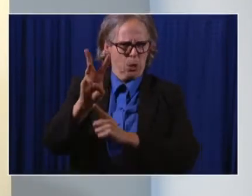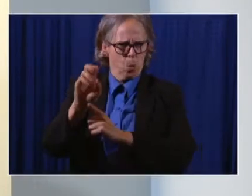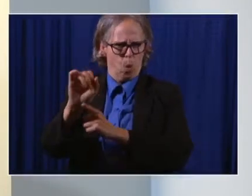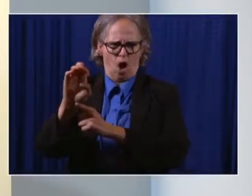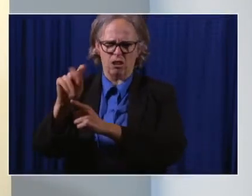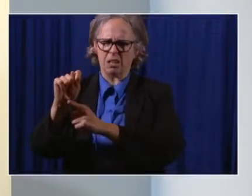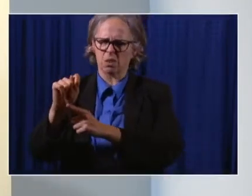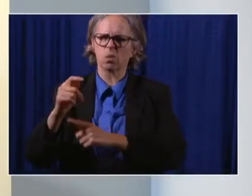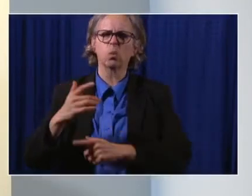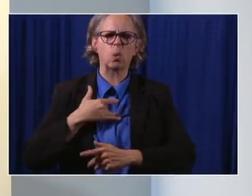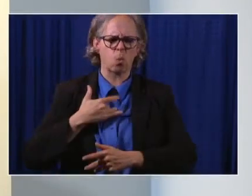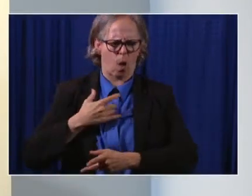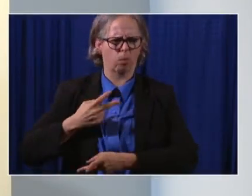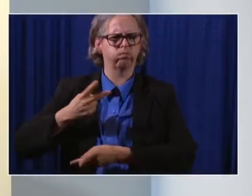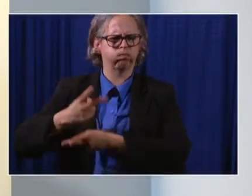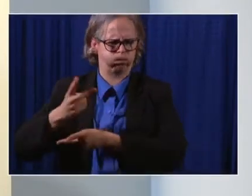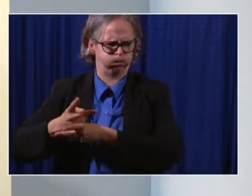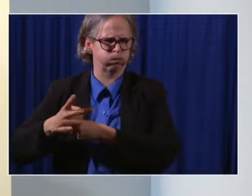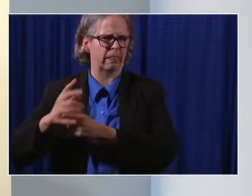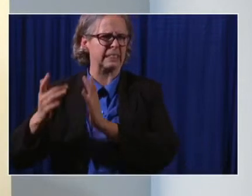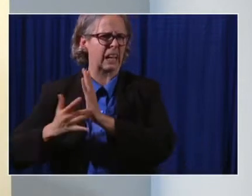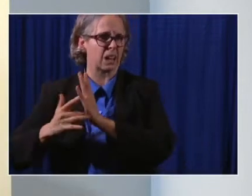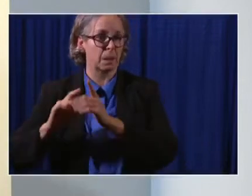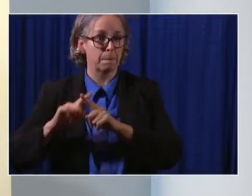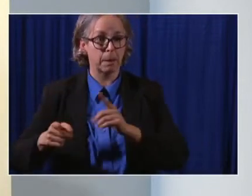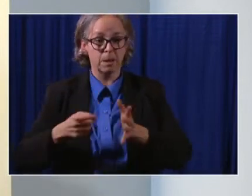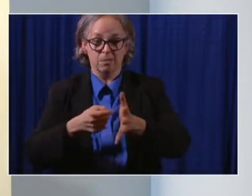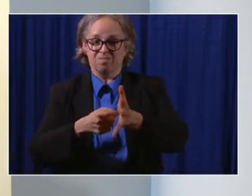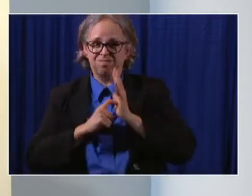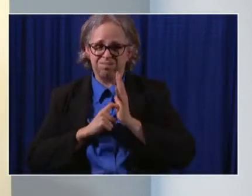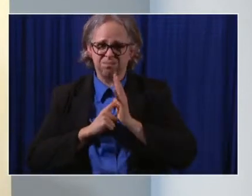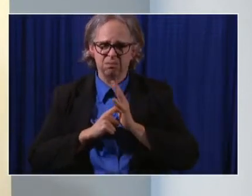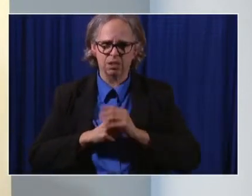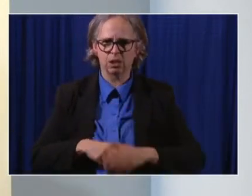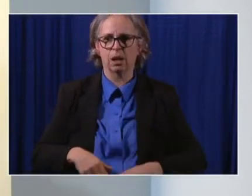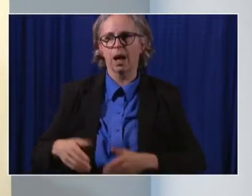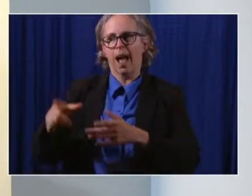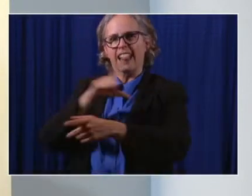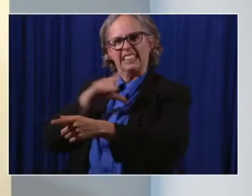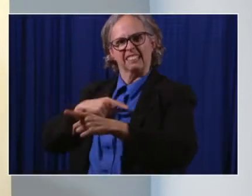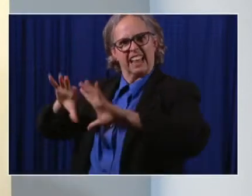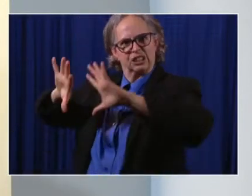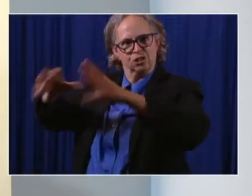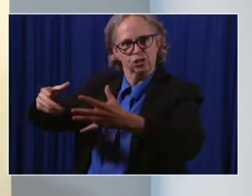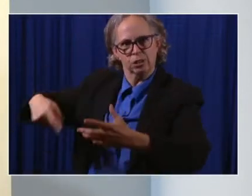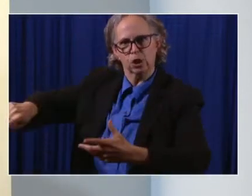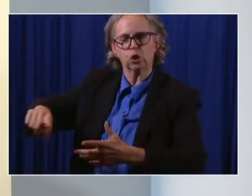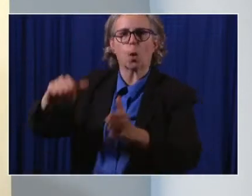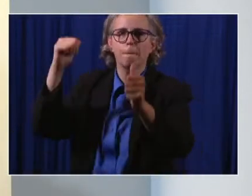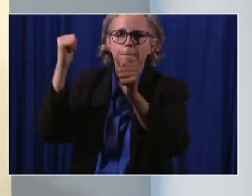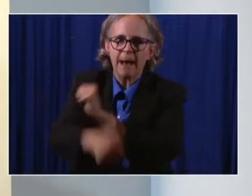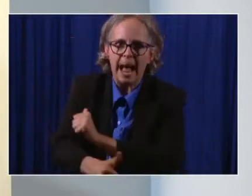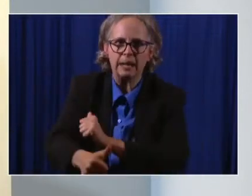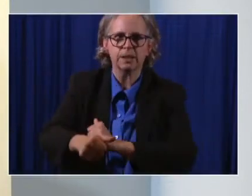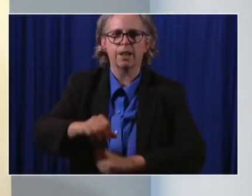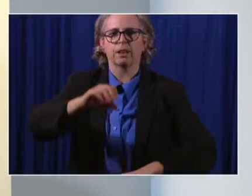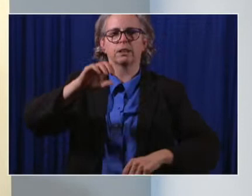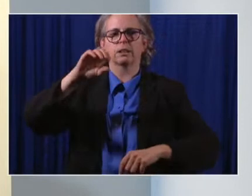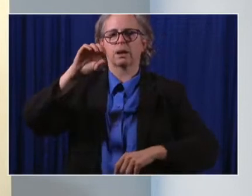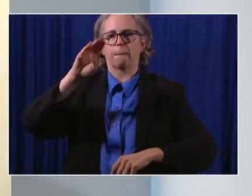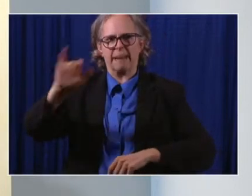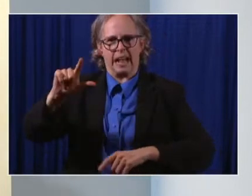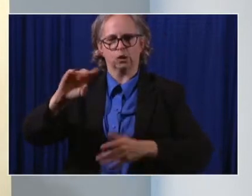problem, but we still need action from the General Assembly to make it mandatory, as the governor talked about earlier. Without